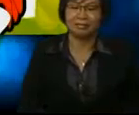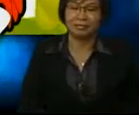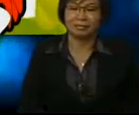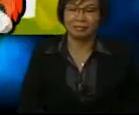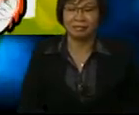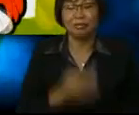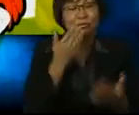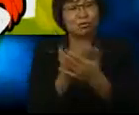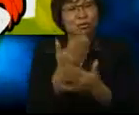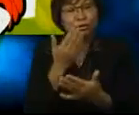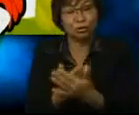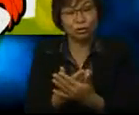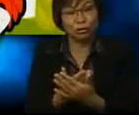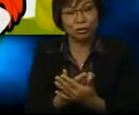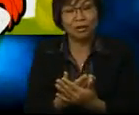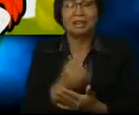Good! It is Sarawak.